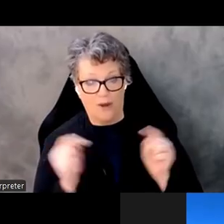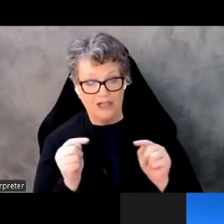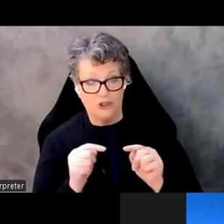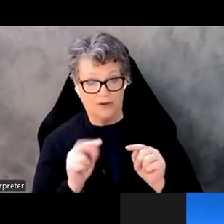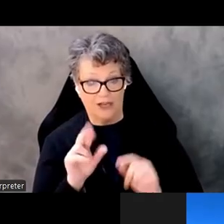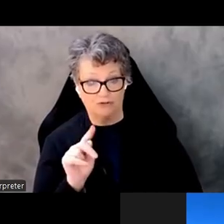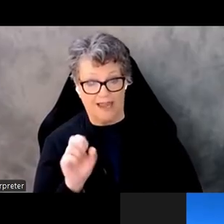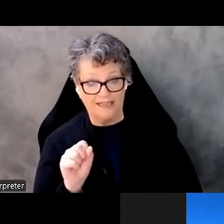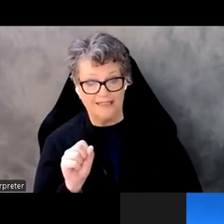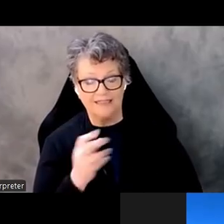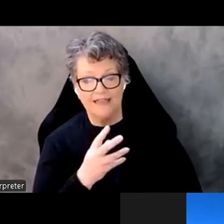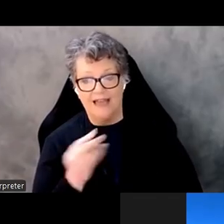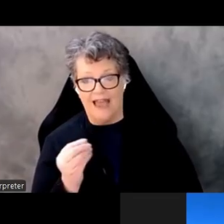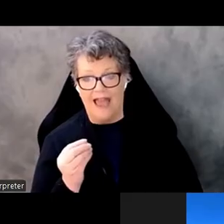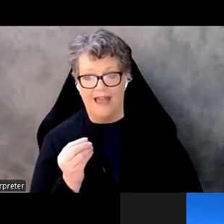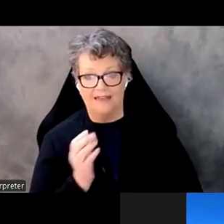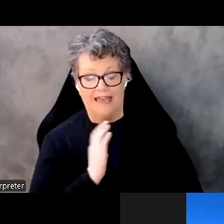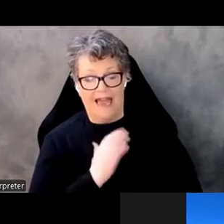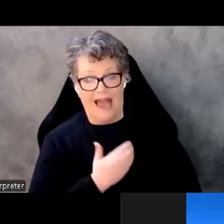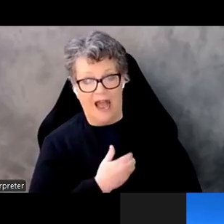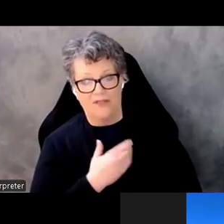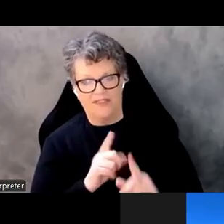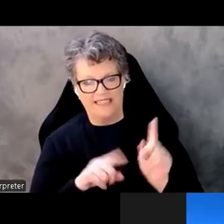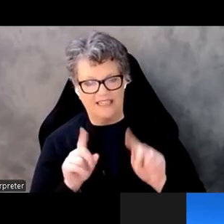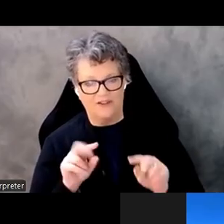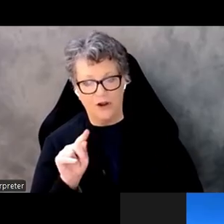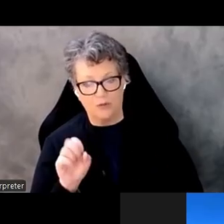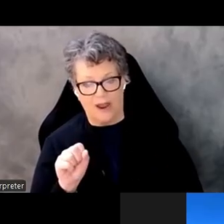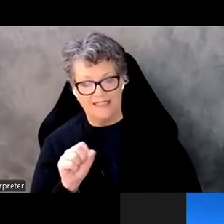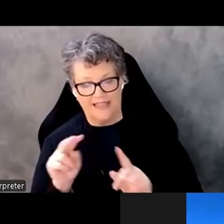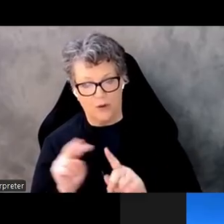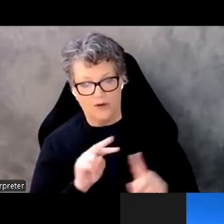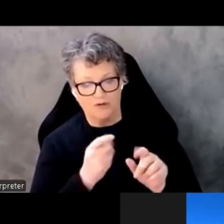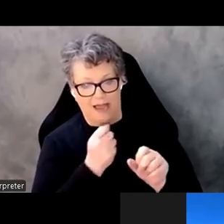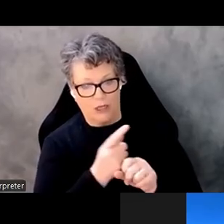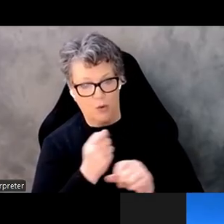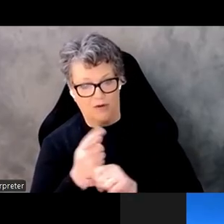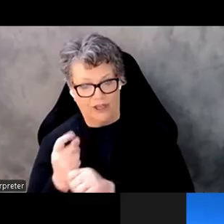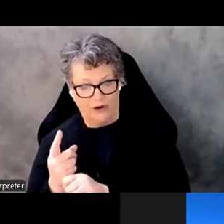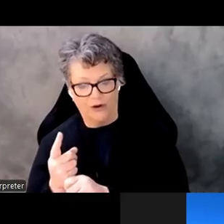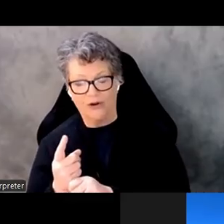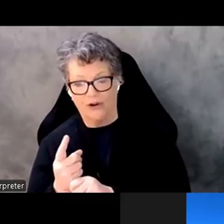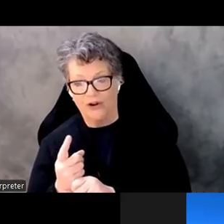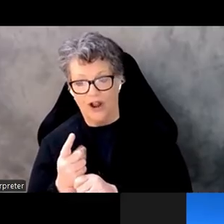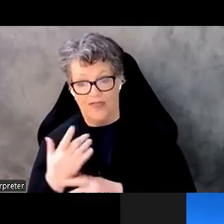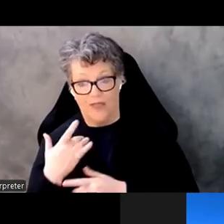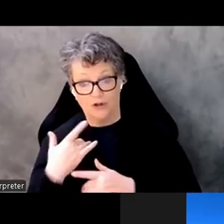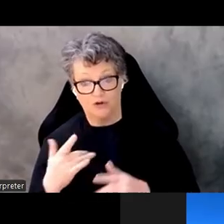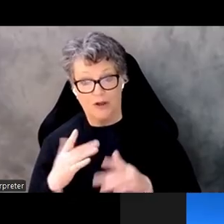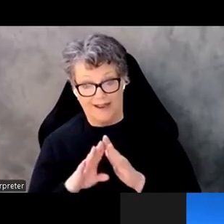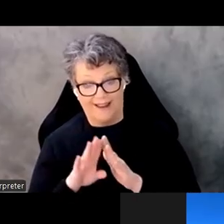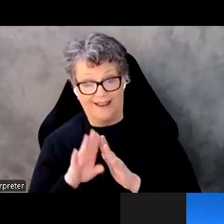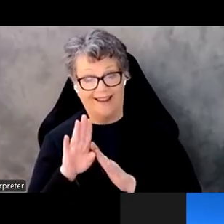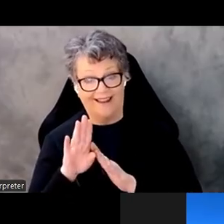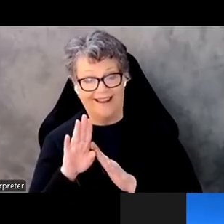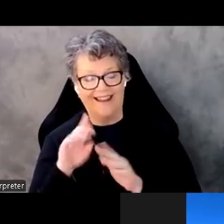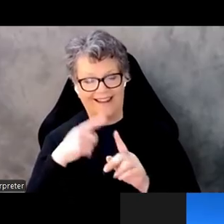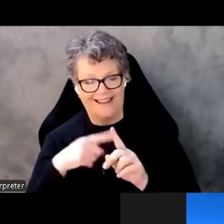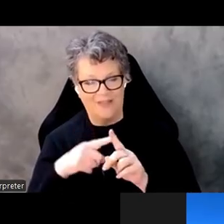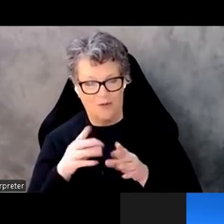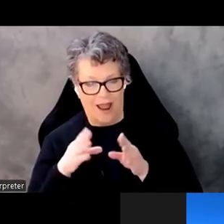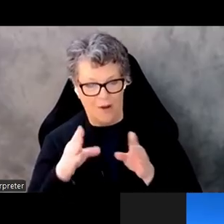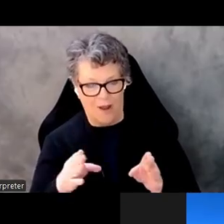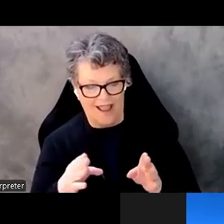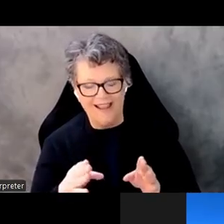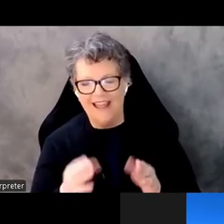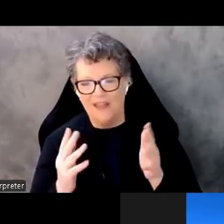rates, and the different rates that we track year over year are trending in the absolute right direction, which is